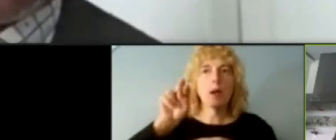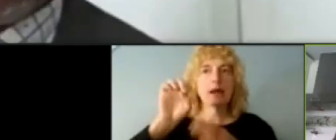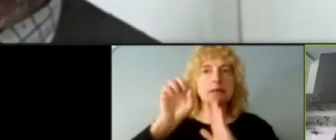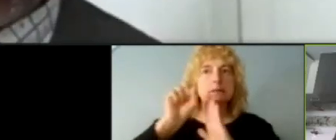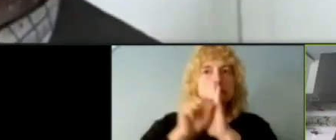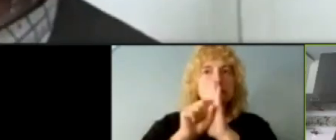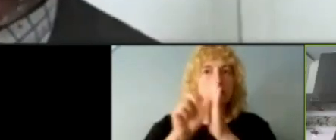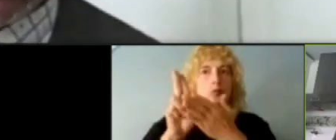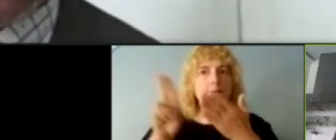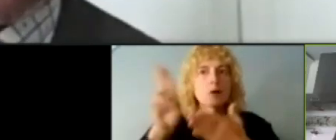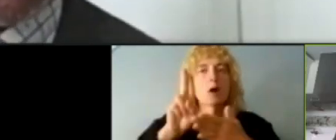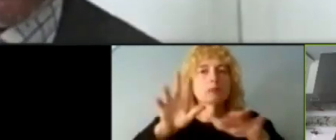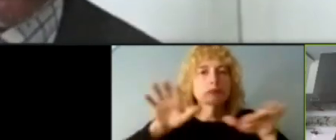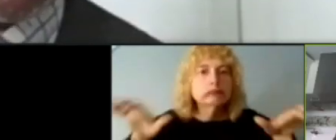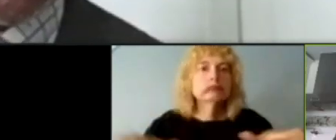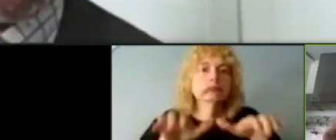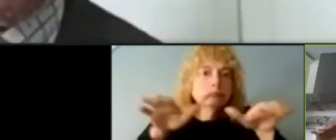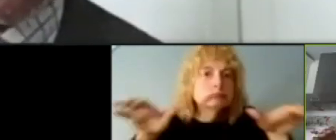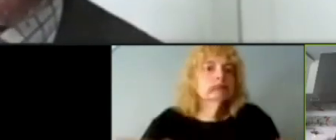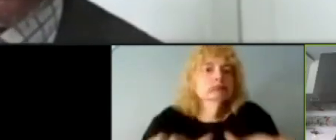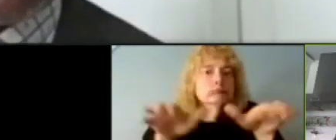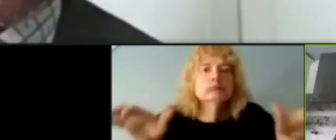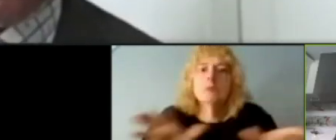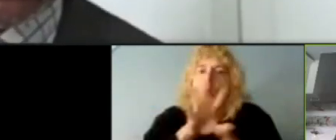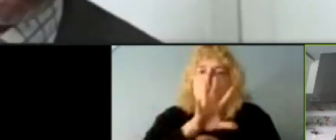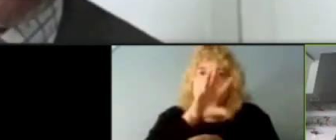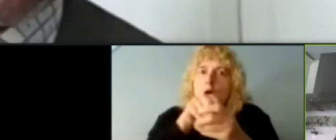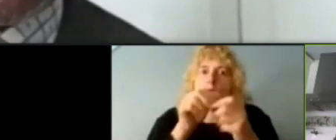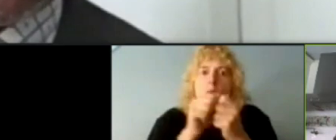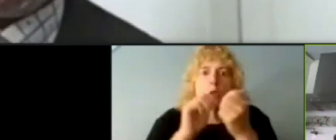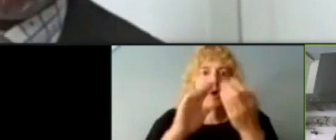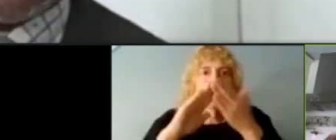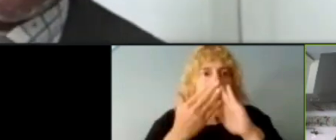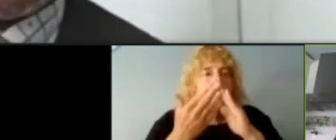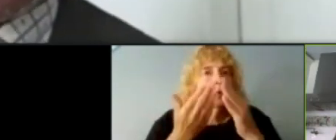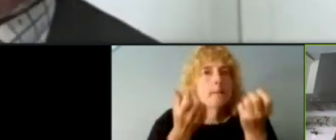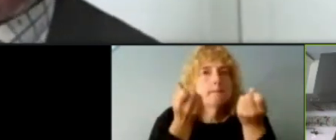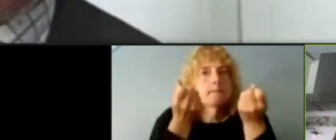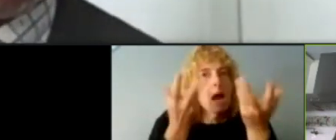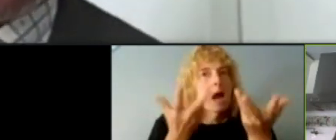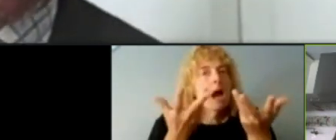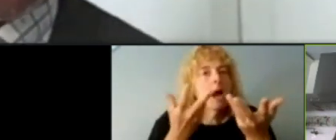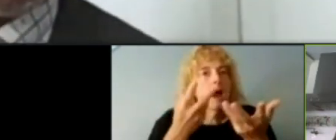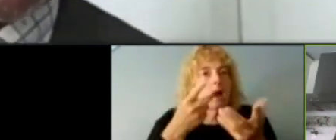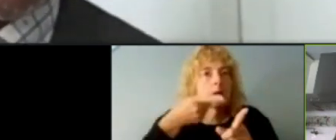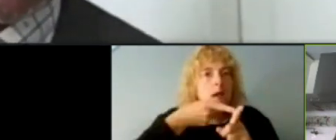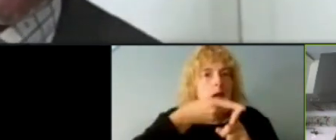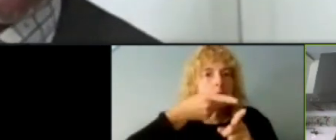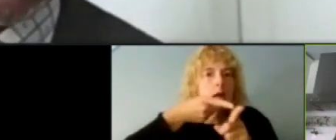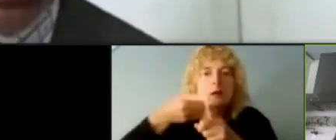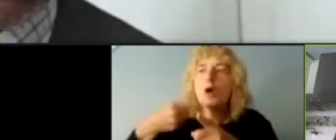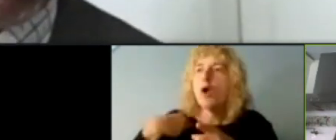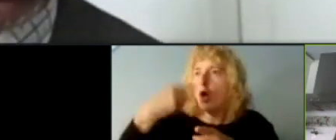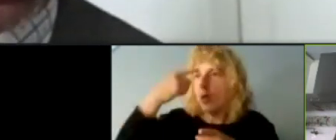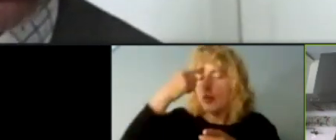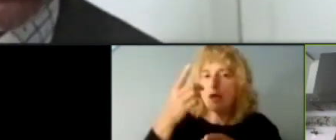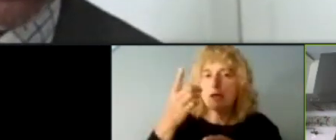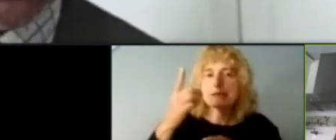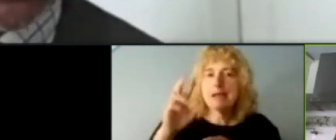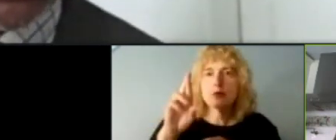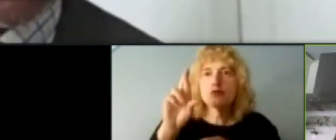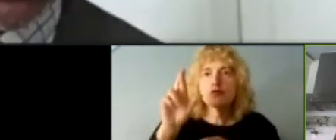aggressive involvement in the community on so many different levels. I thought Dr. Ram's passion was right on